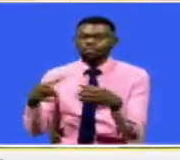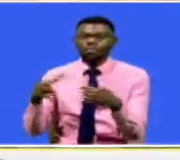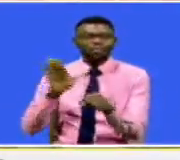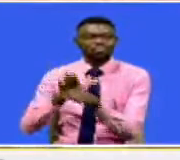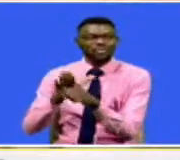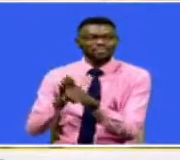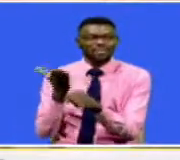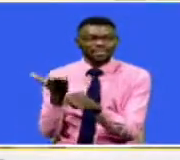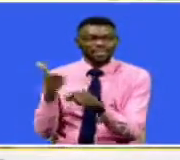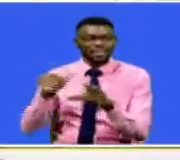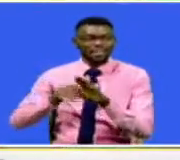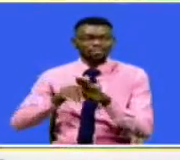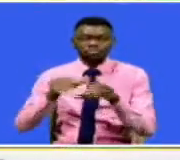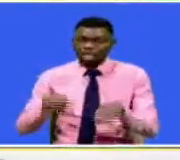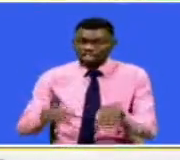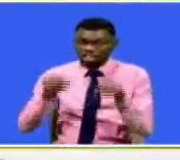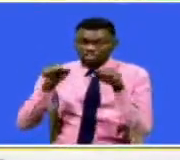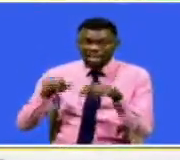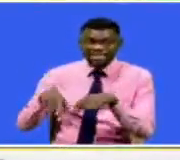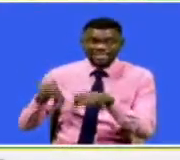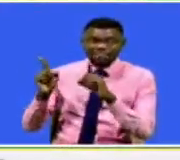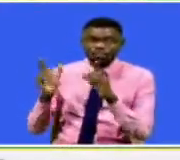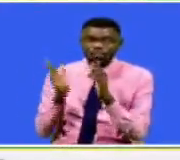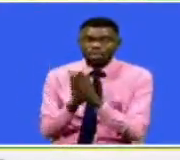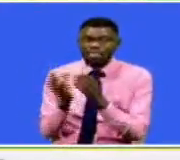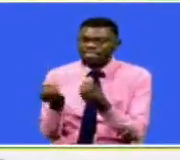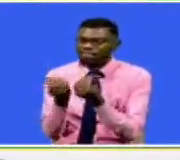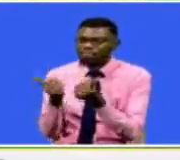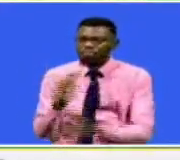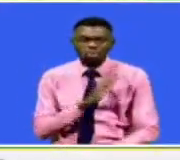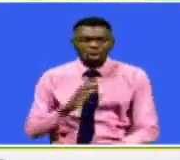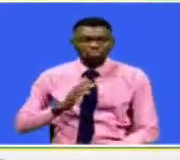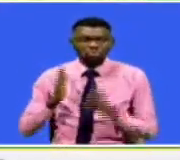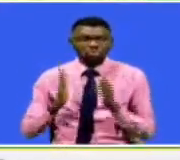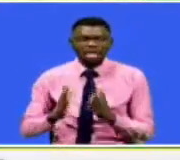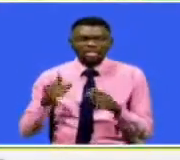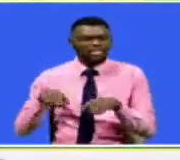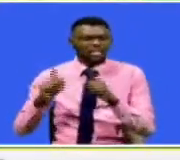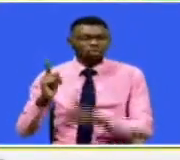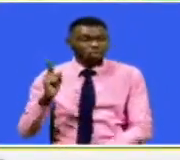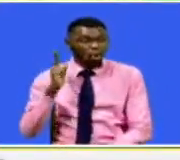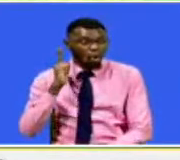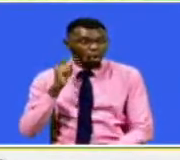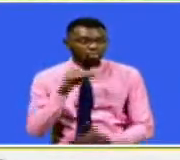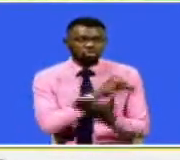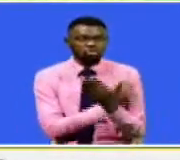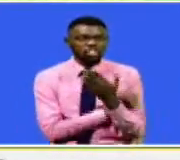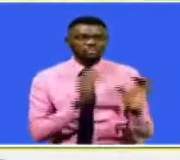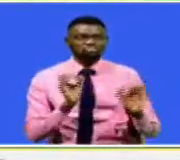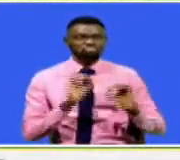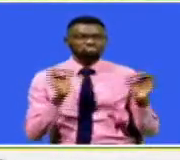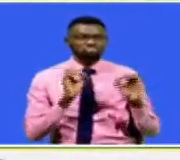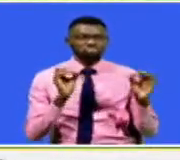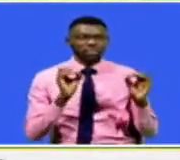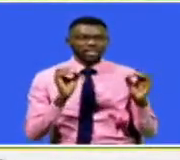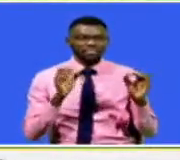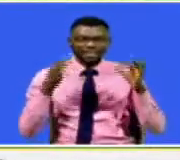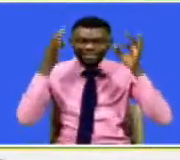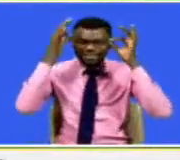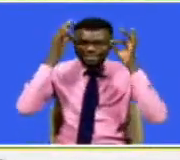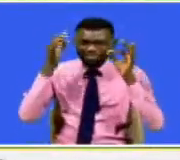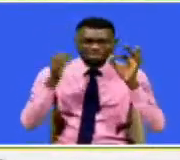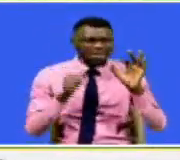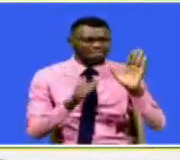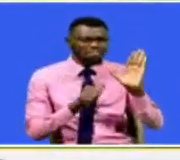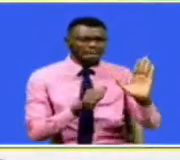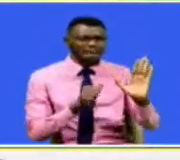chairperson and a tiny minority of commissioners have no legal authority to take weighty decisions